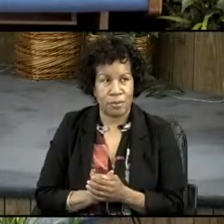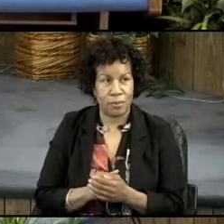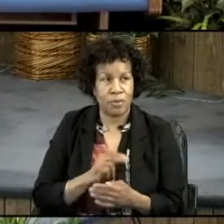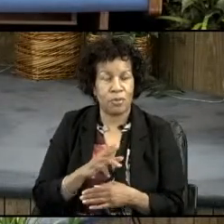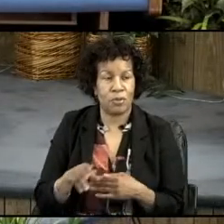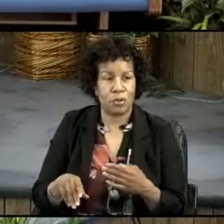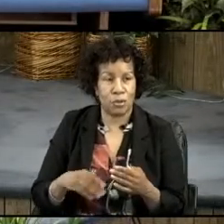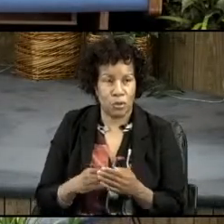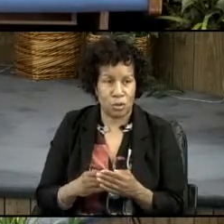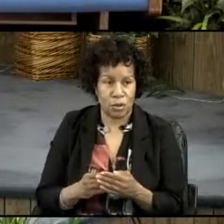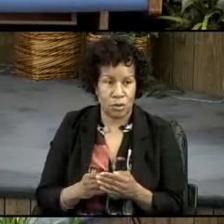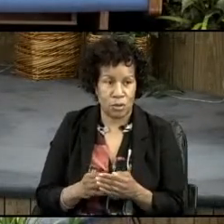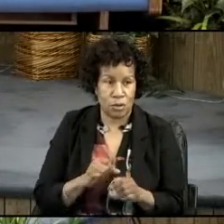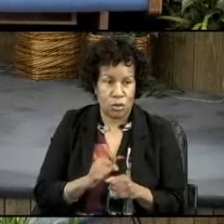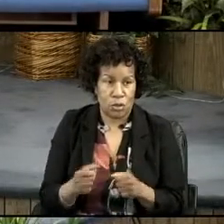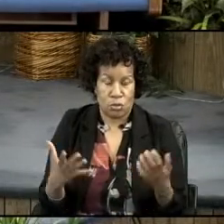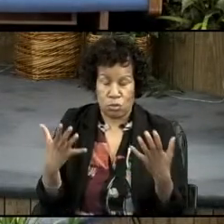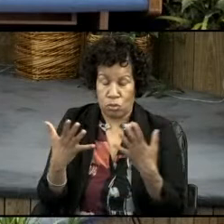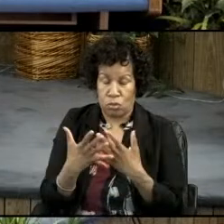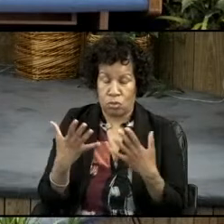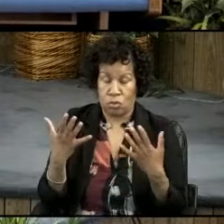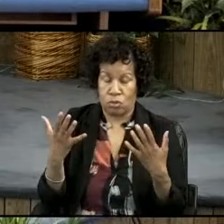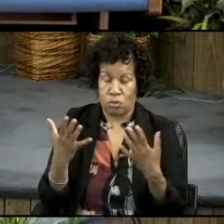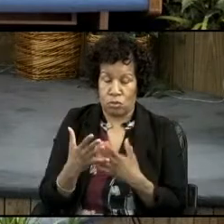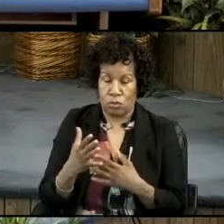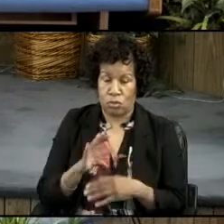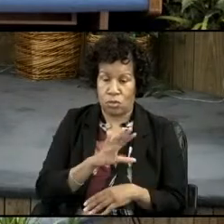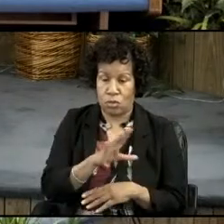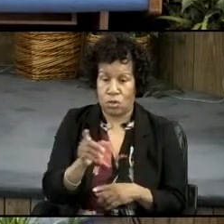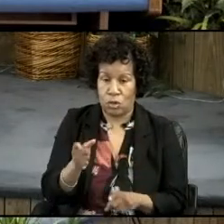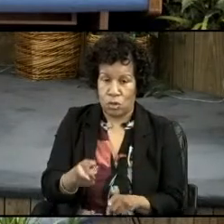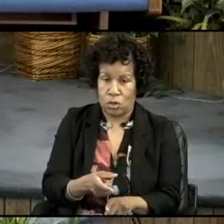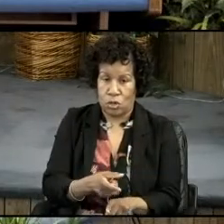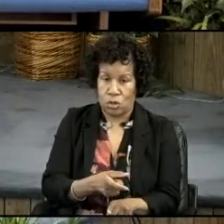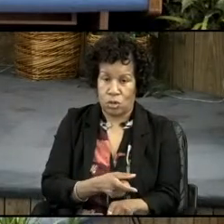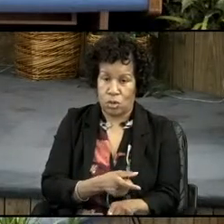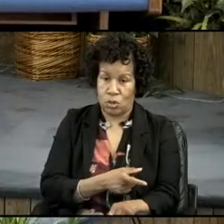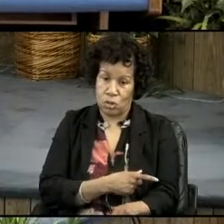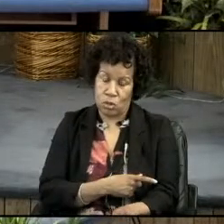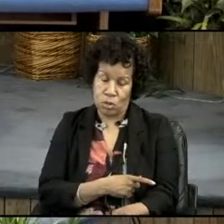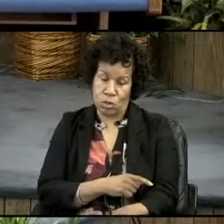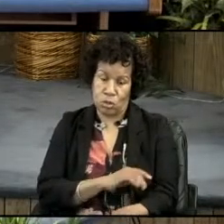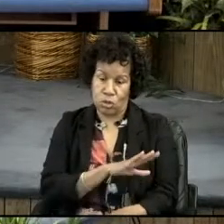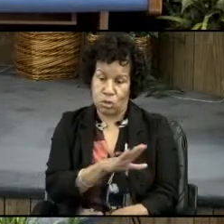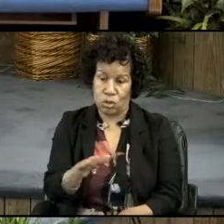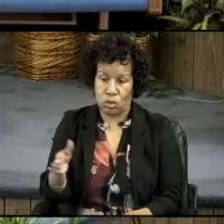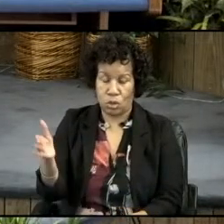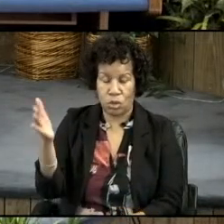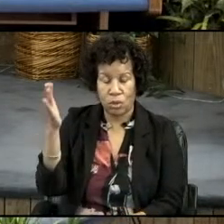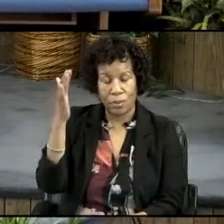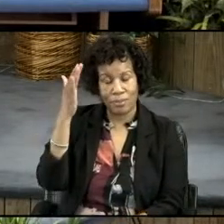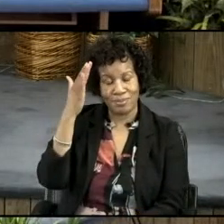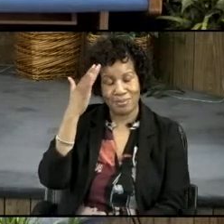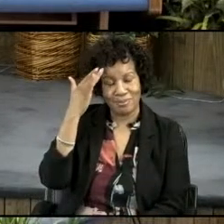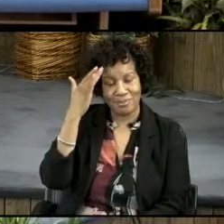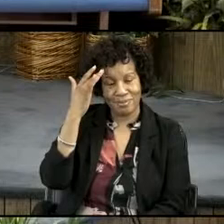When you're so afraid, you lose your mind